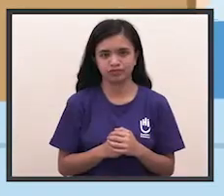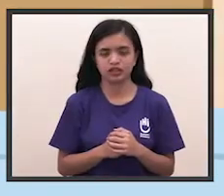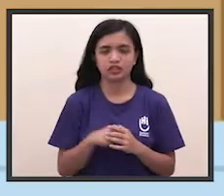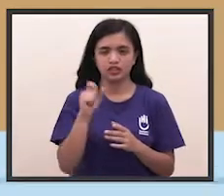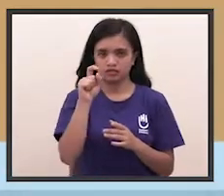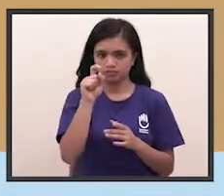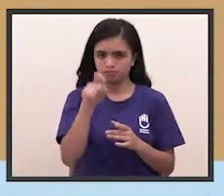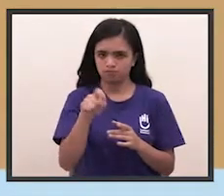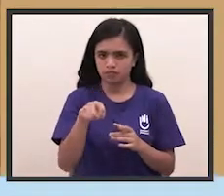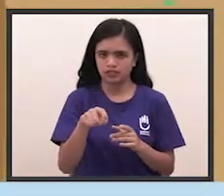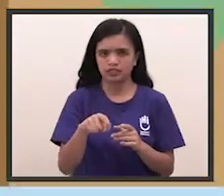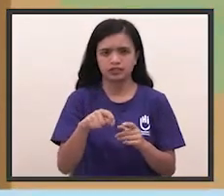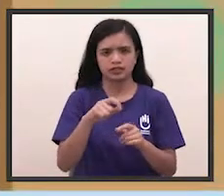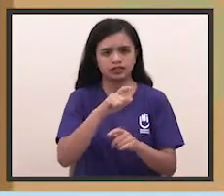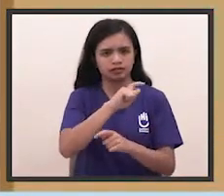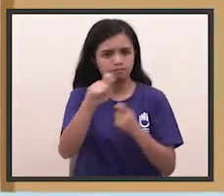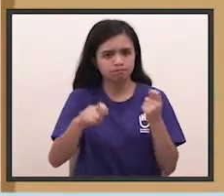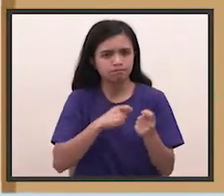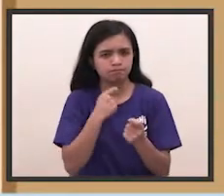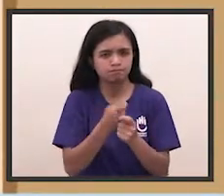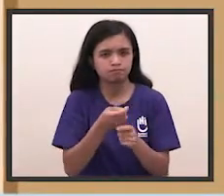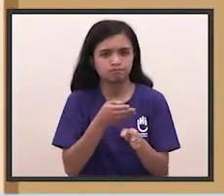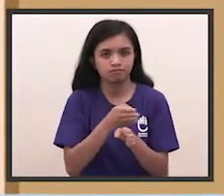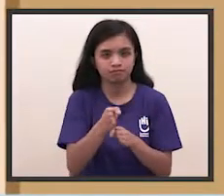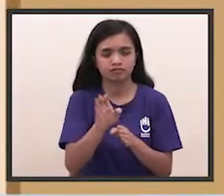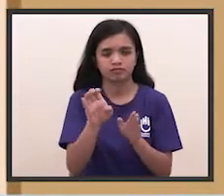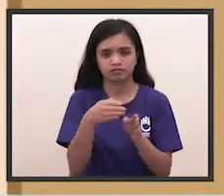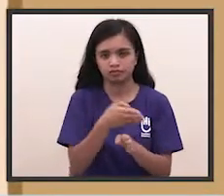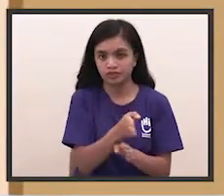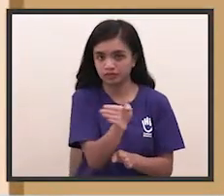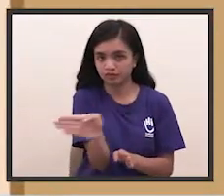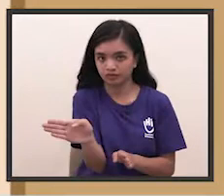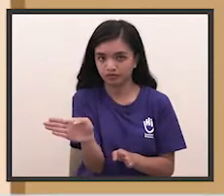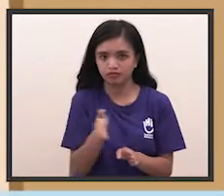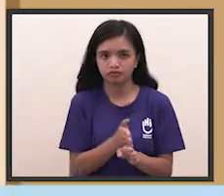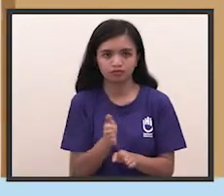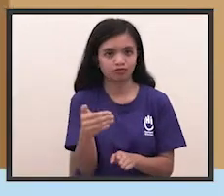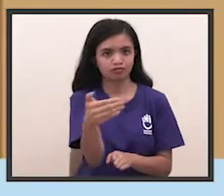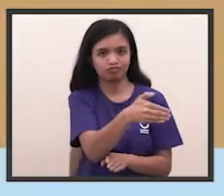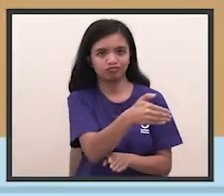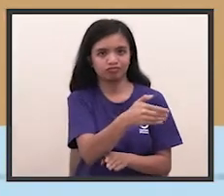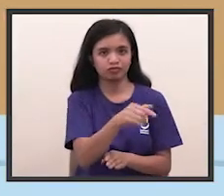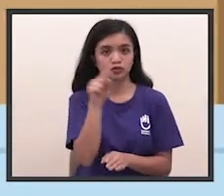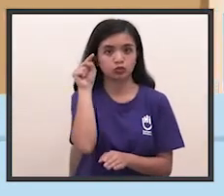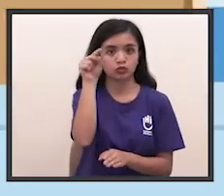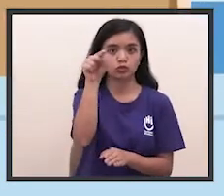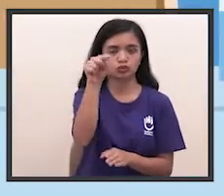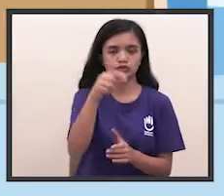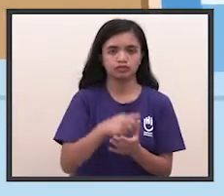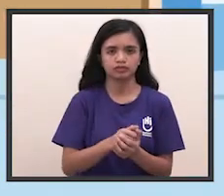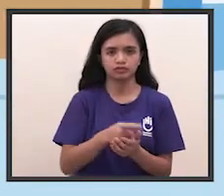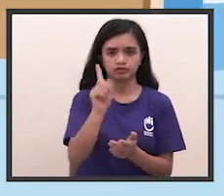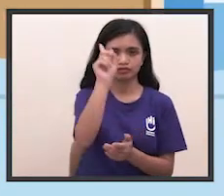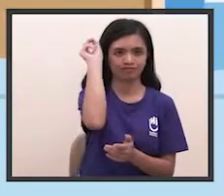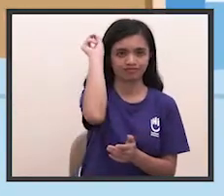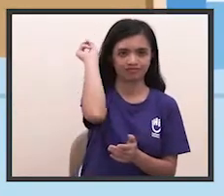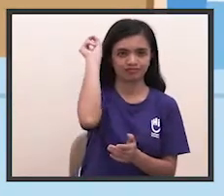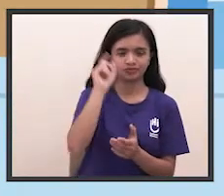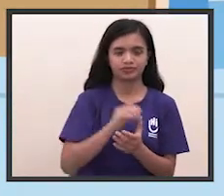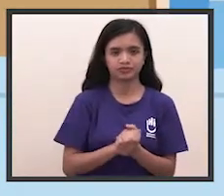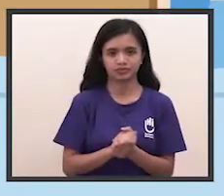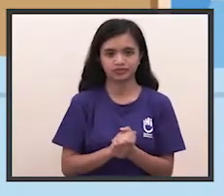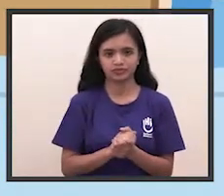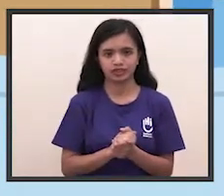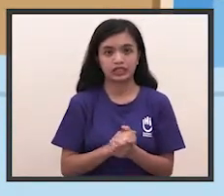Provide specific direction using right, left, forward, and backward